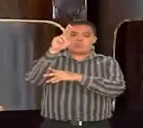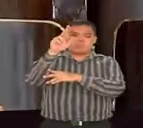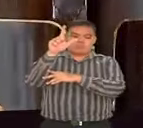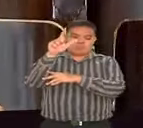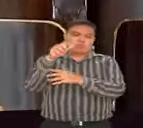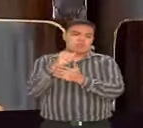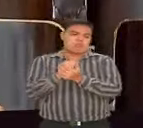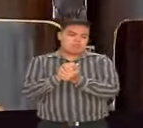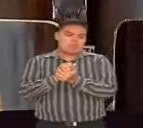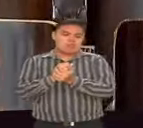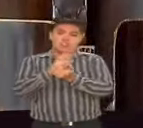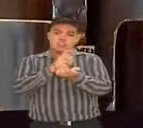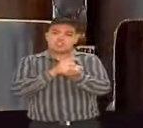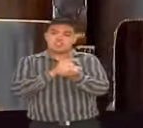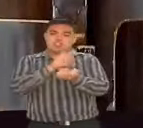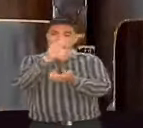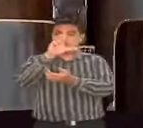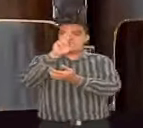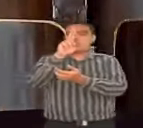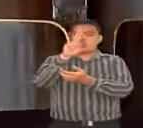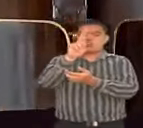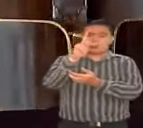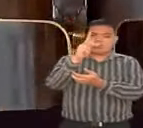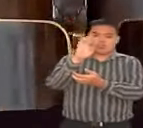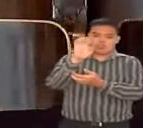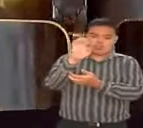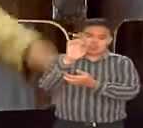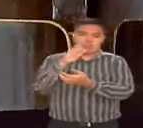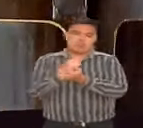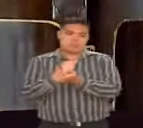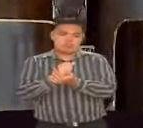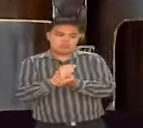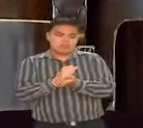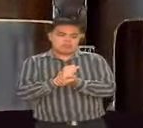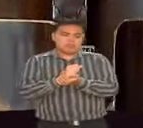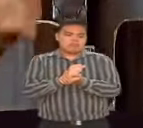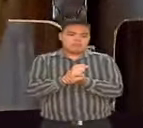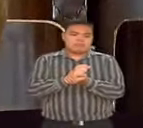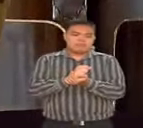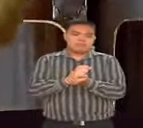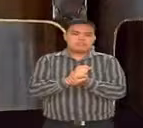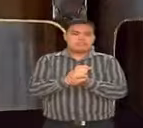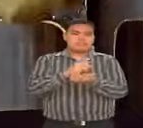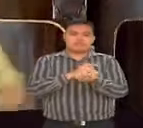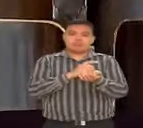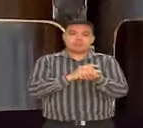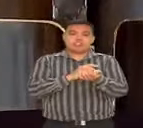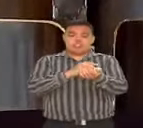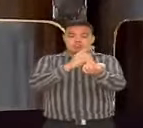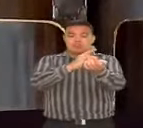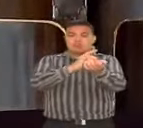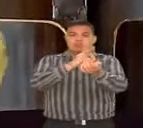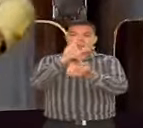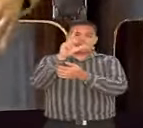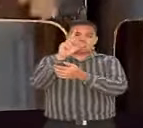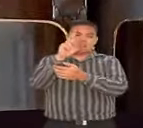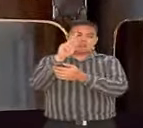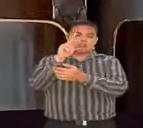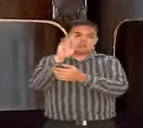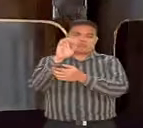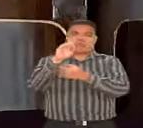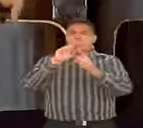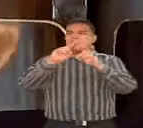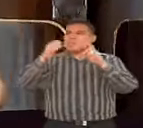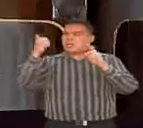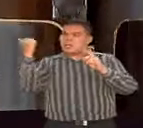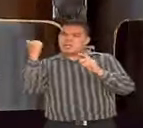person. Dr. Luke, who wrote the book of Luke, Dr. Luke was a physician. But for the